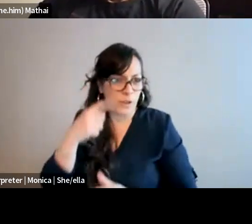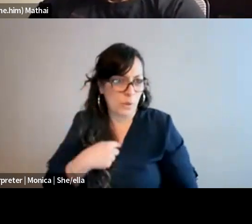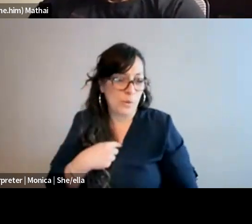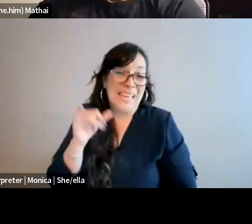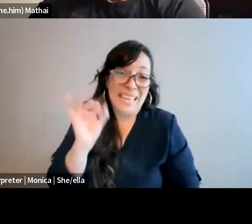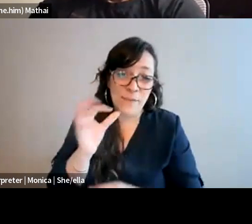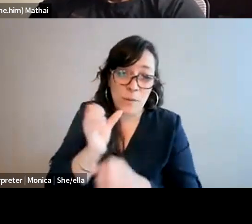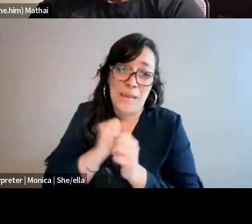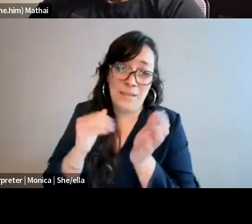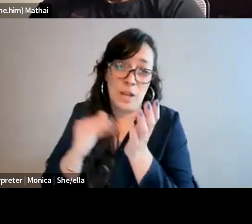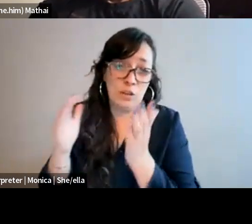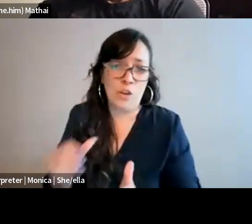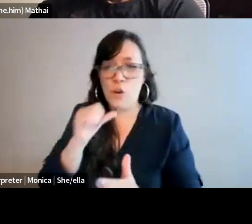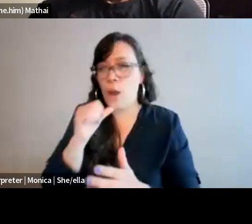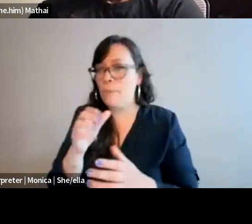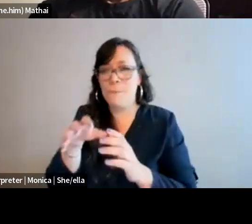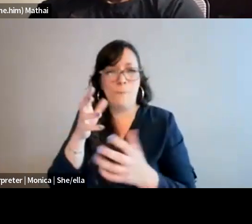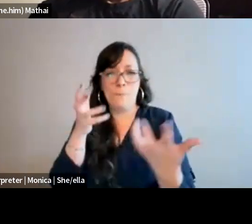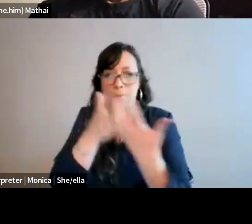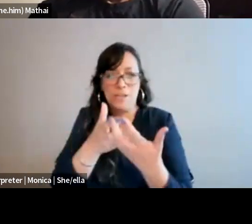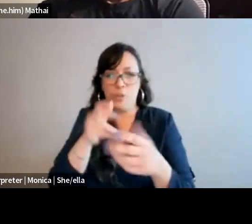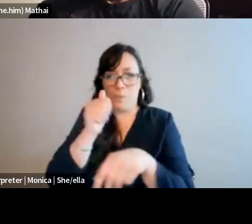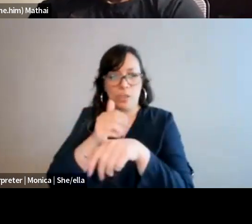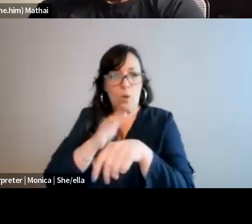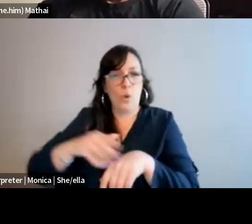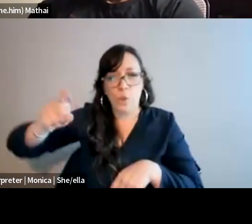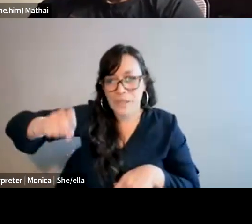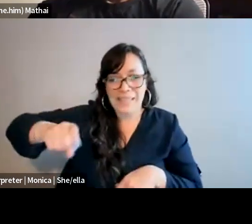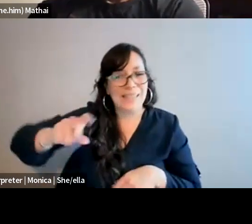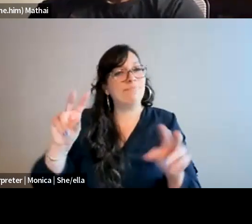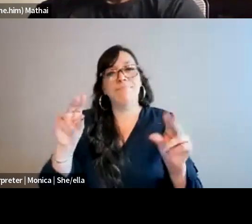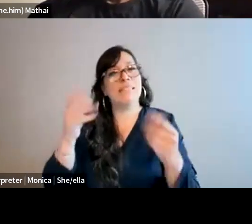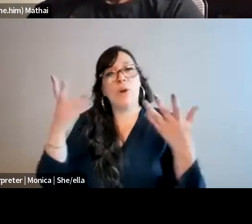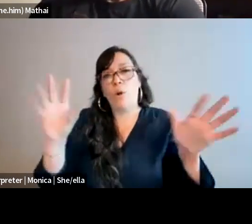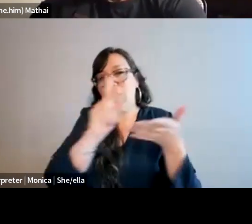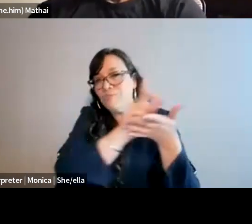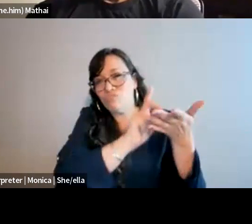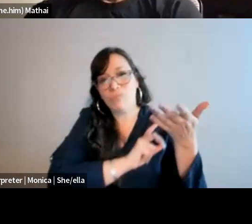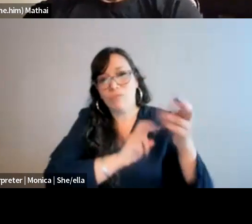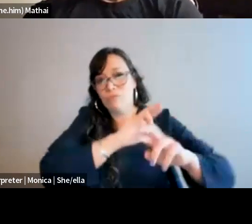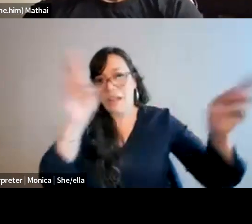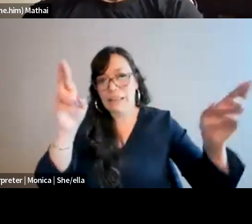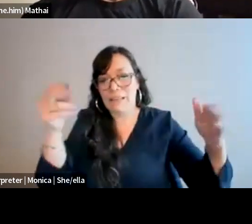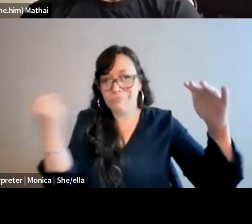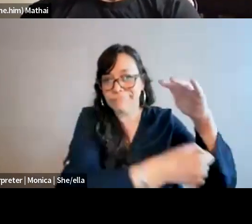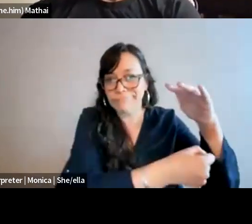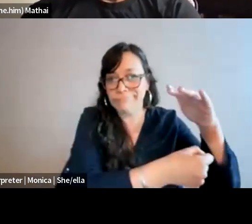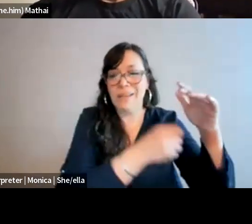matching based on what you need. It's already designed. Everything and a lot of